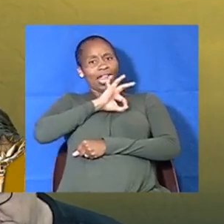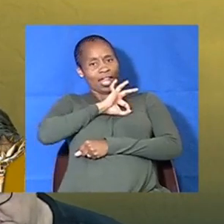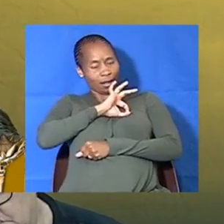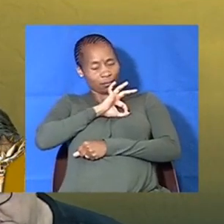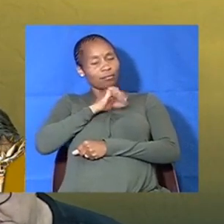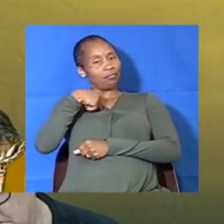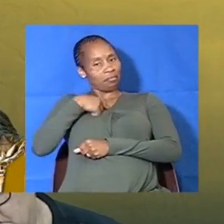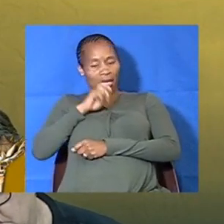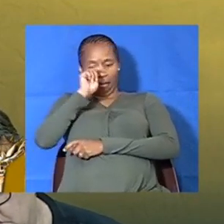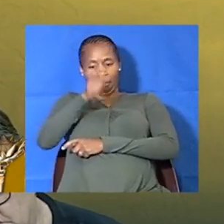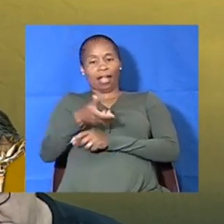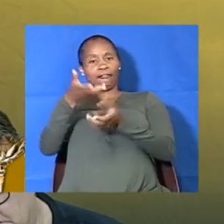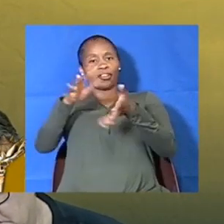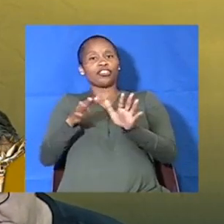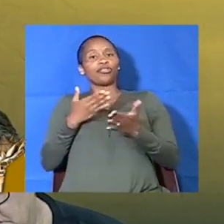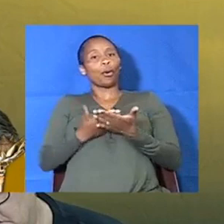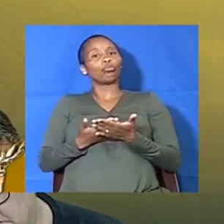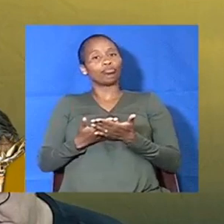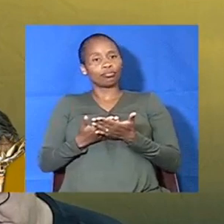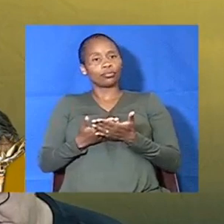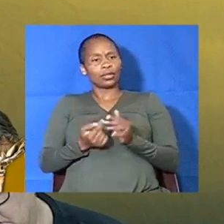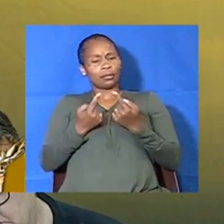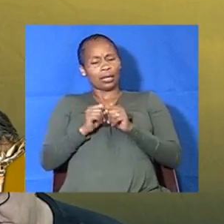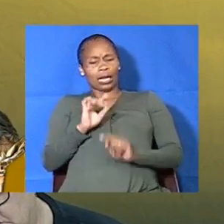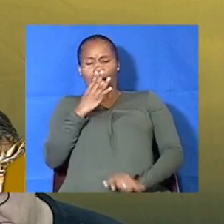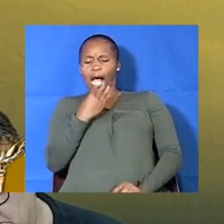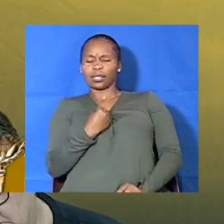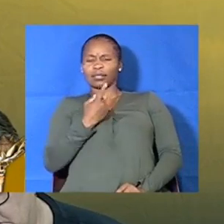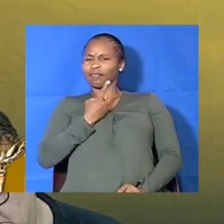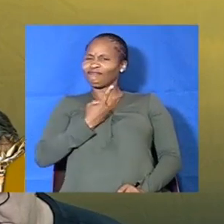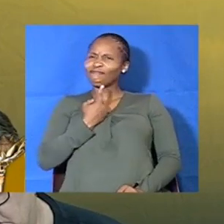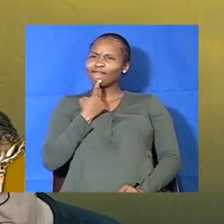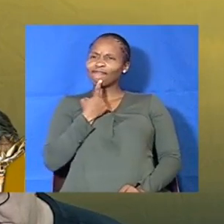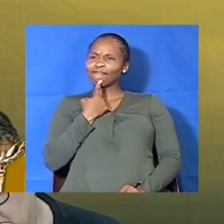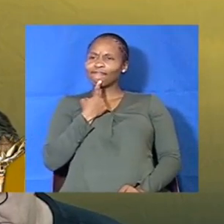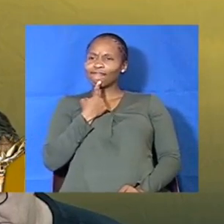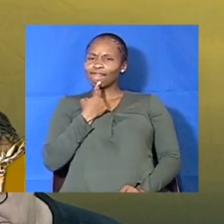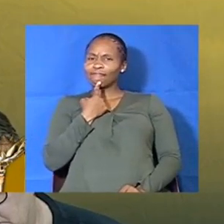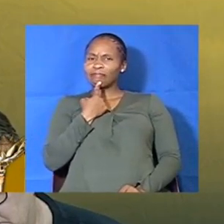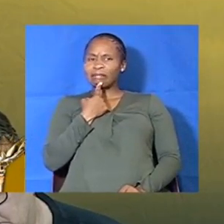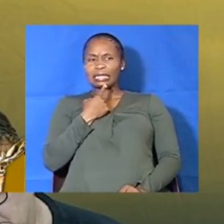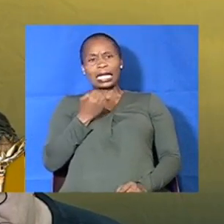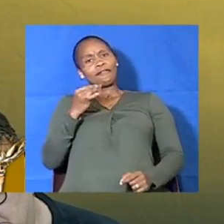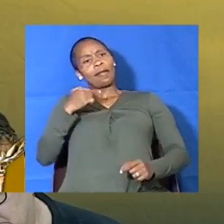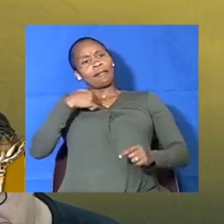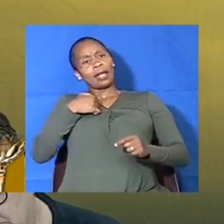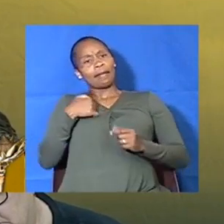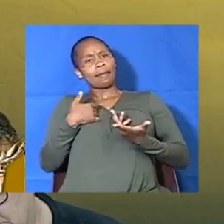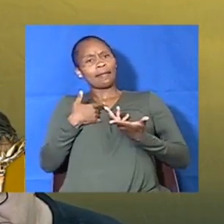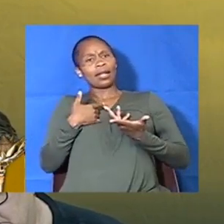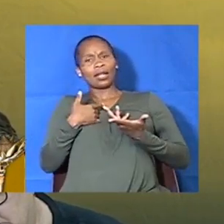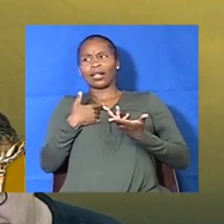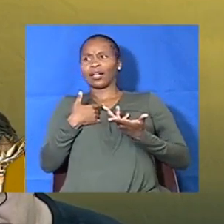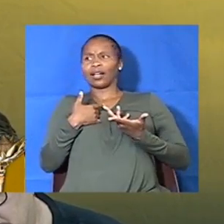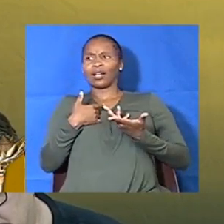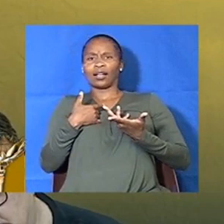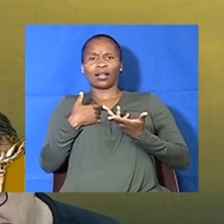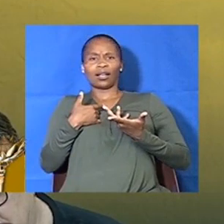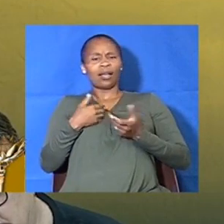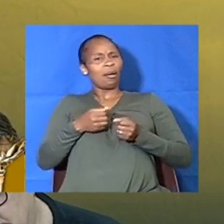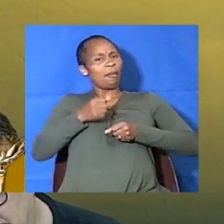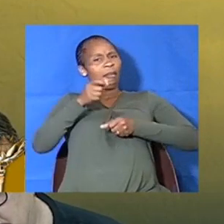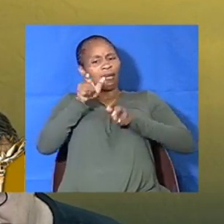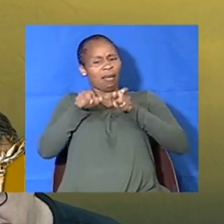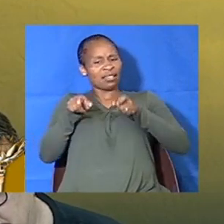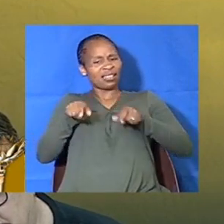Gihubejore, Gitlofa, a word of welcome on behalf of the people of Zanin. Let me take